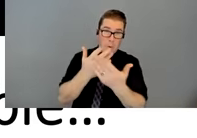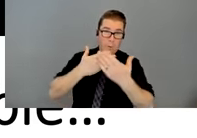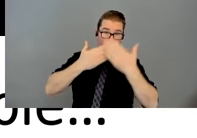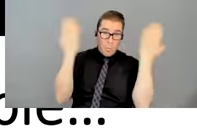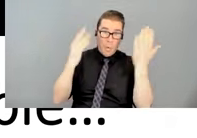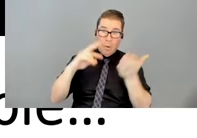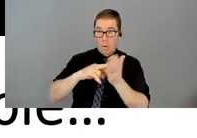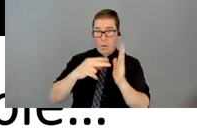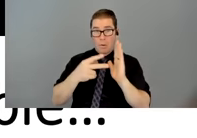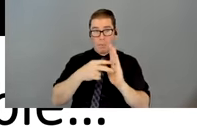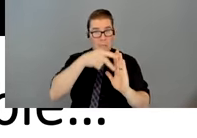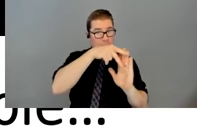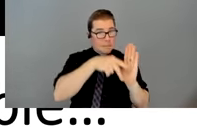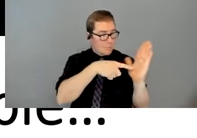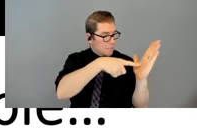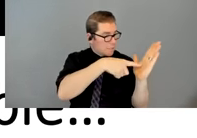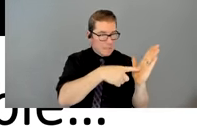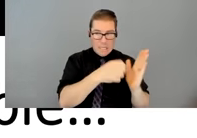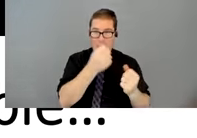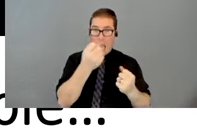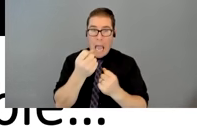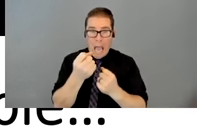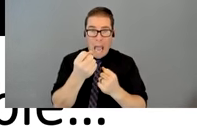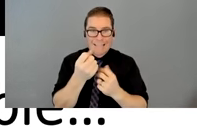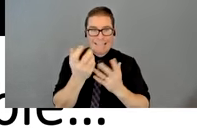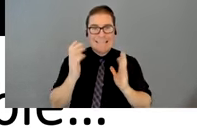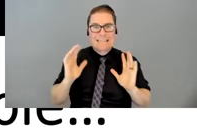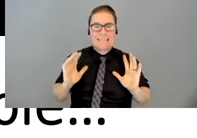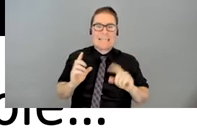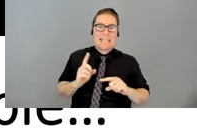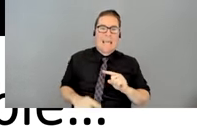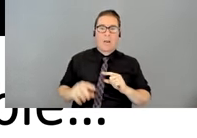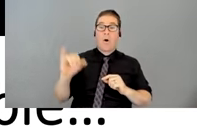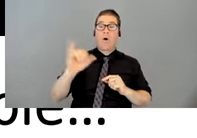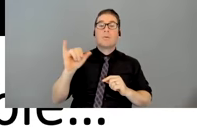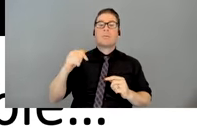reinforce the policies within the class. And then when we become emotional,